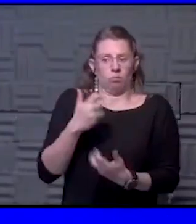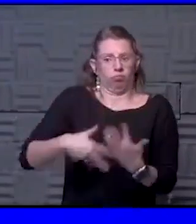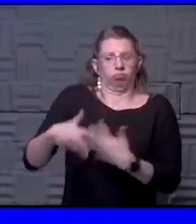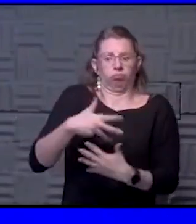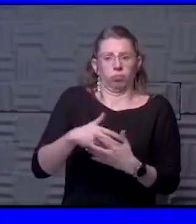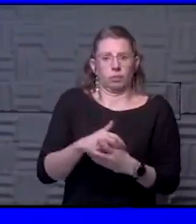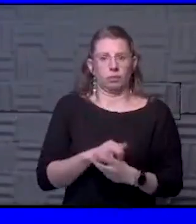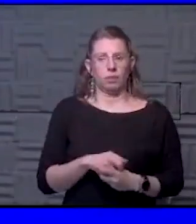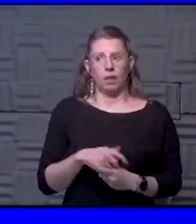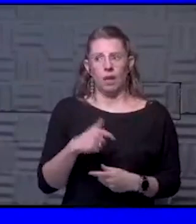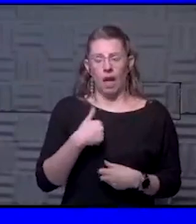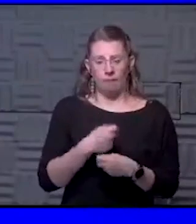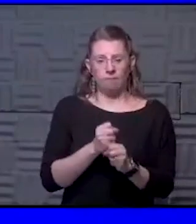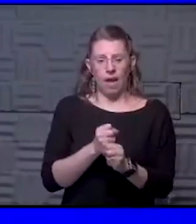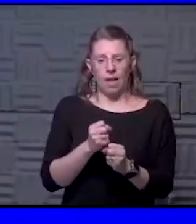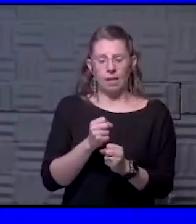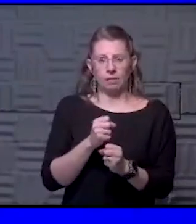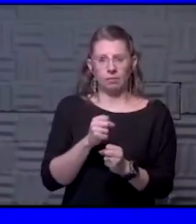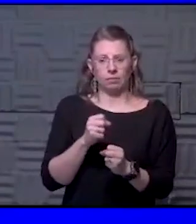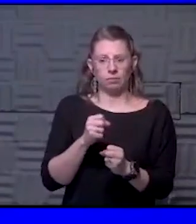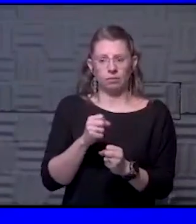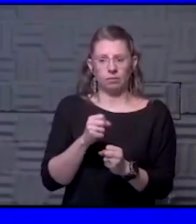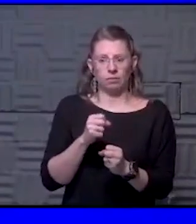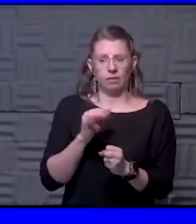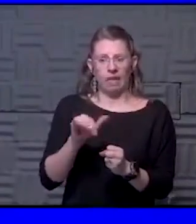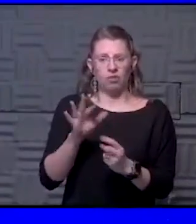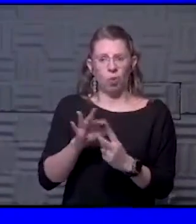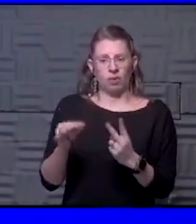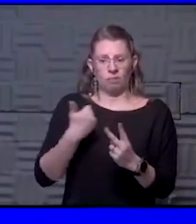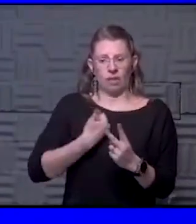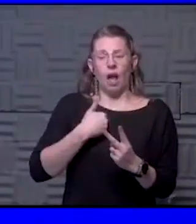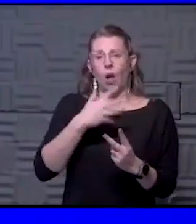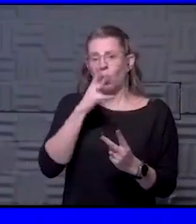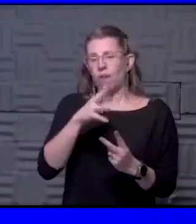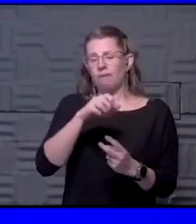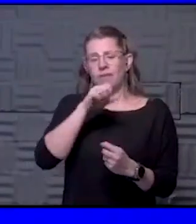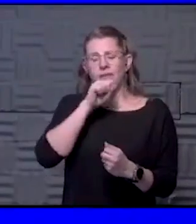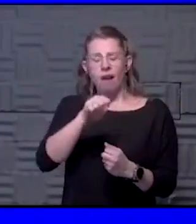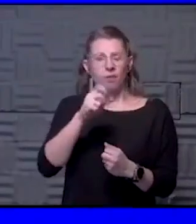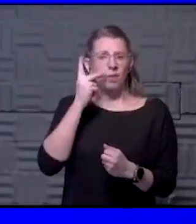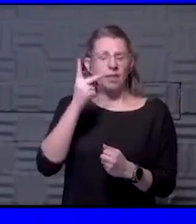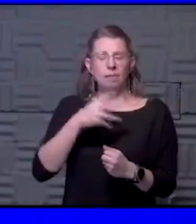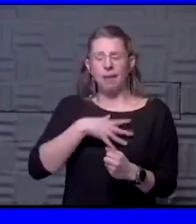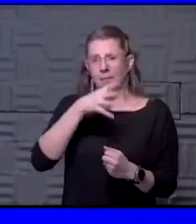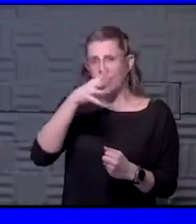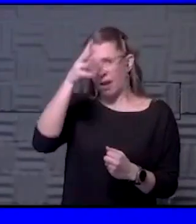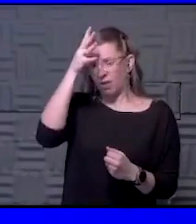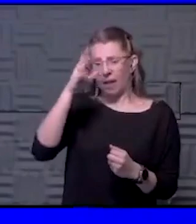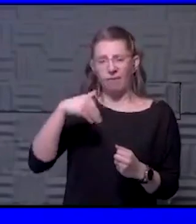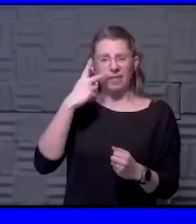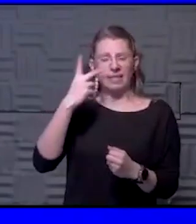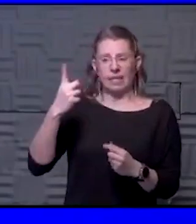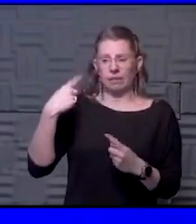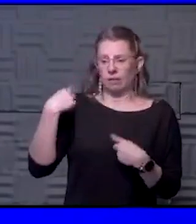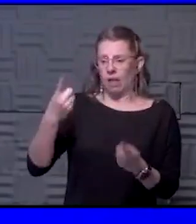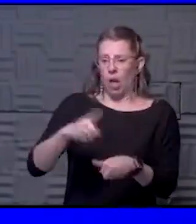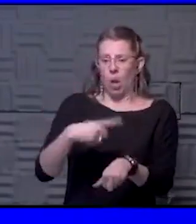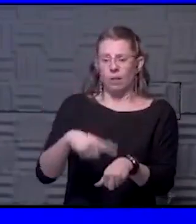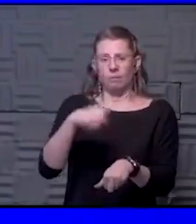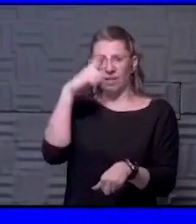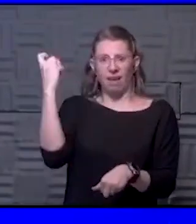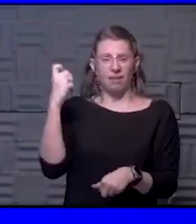I've made those choices myself. I would have loved to see my parents. Haven't seen them in a long time. Haven't done it